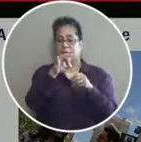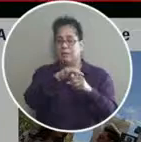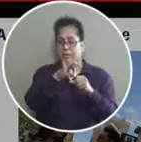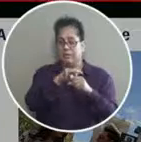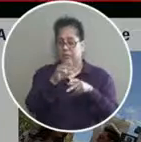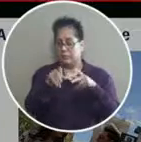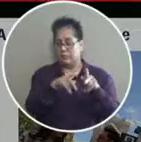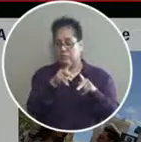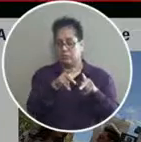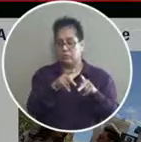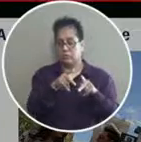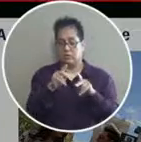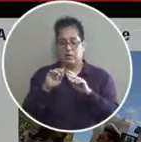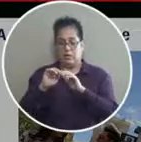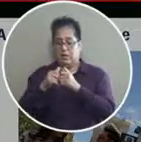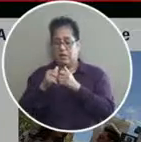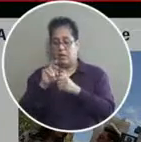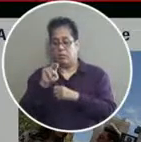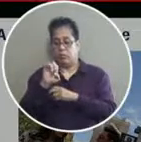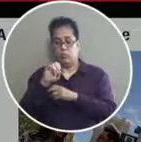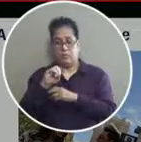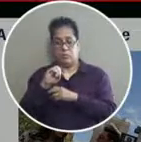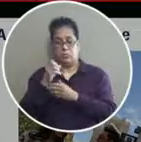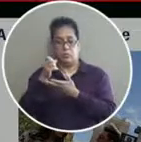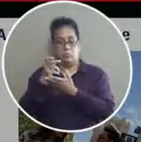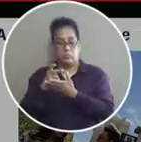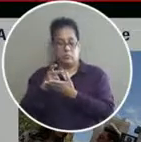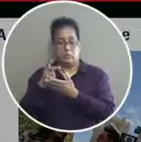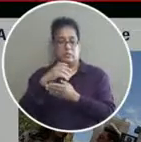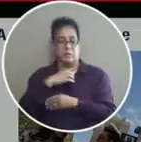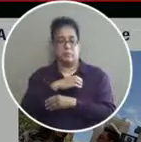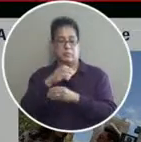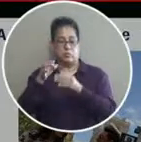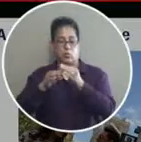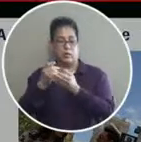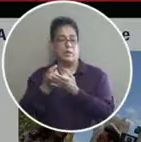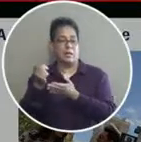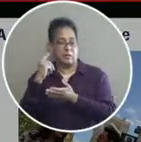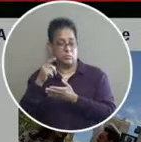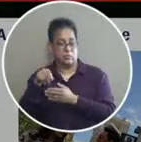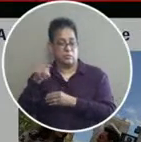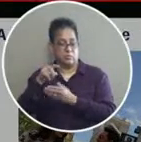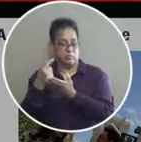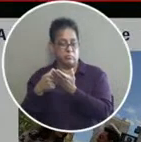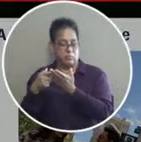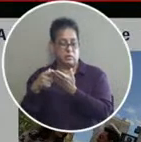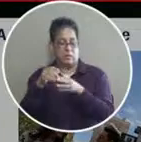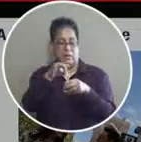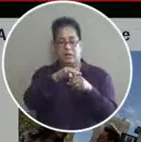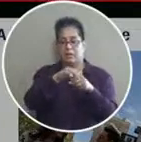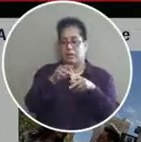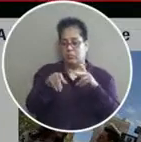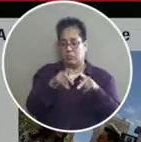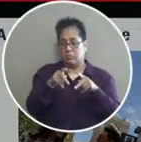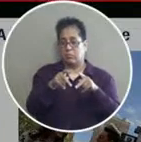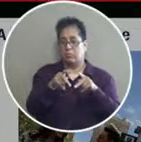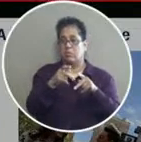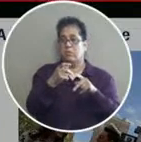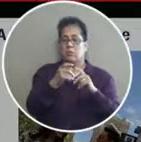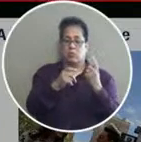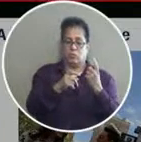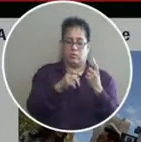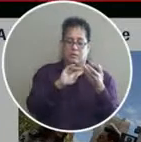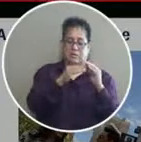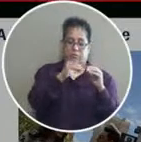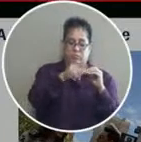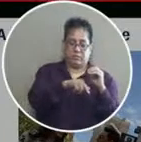officials, the way that the resolution was passed at the County Commissioners Court last week is that elected officials, one from the city of El Paso